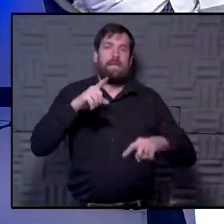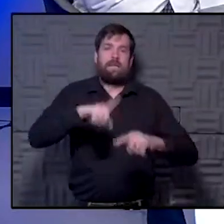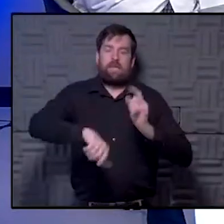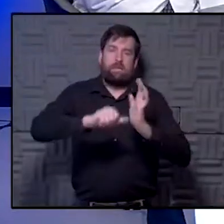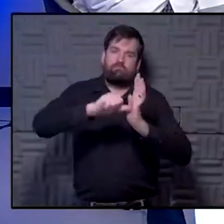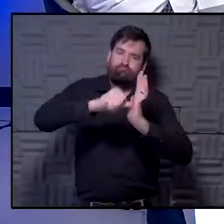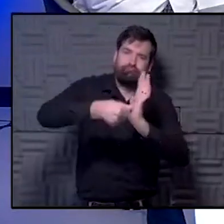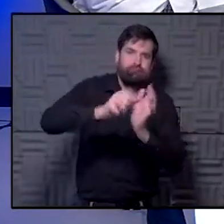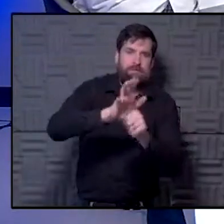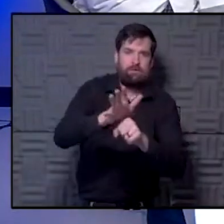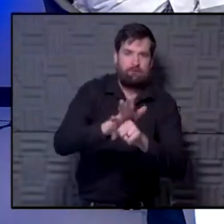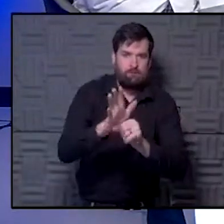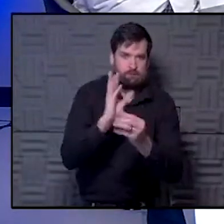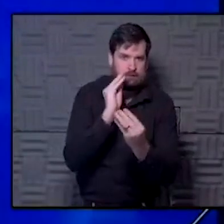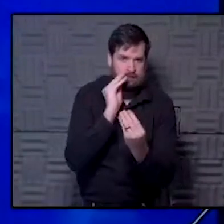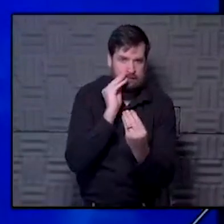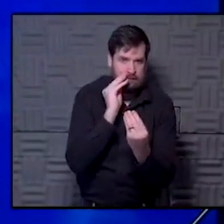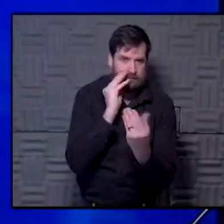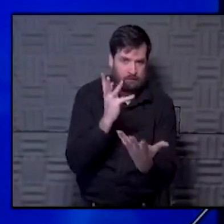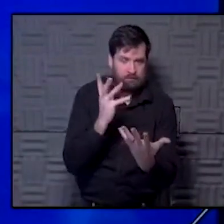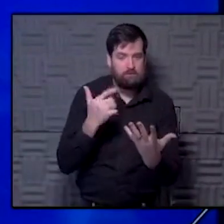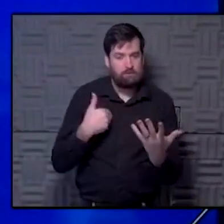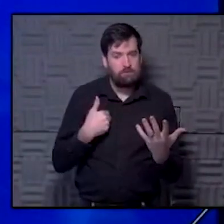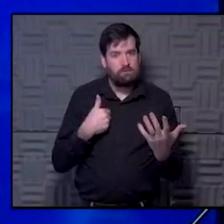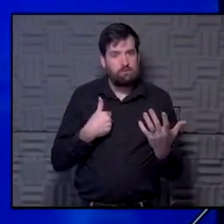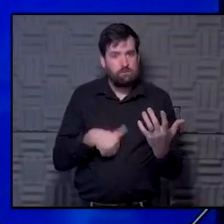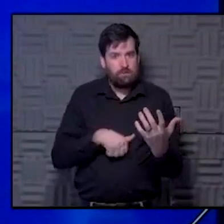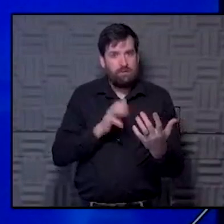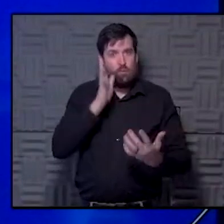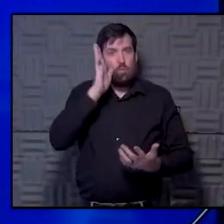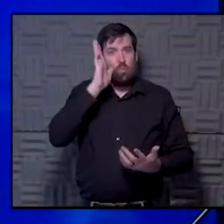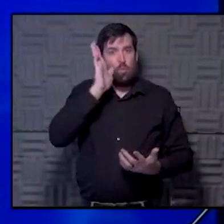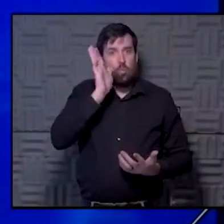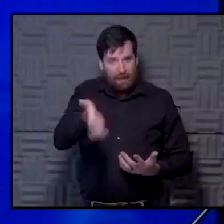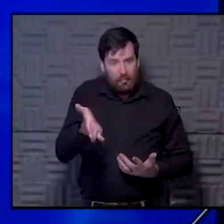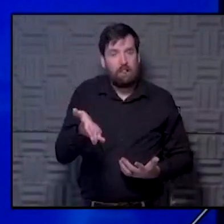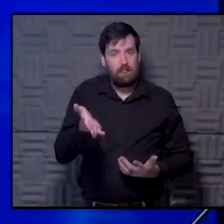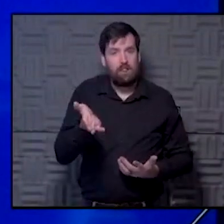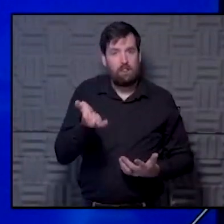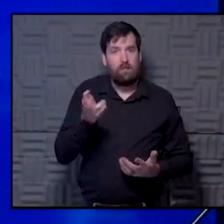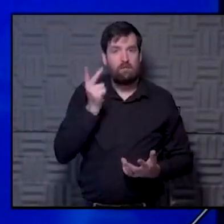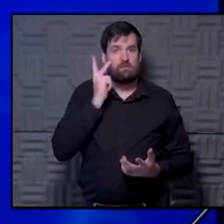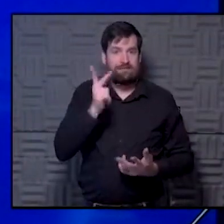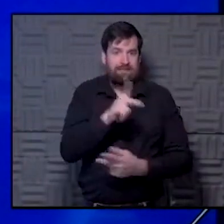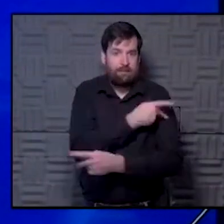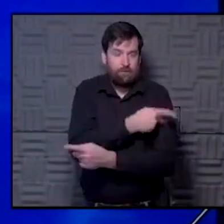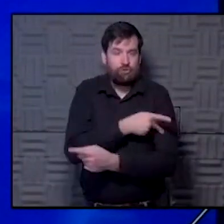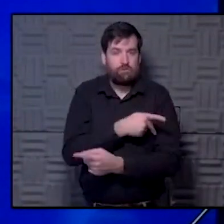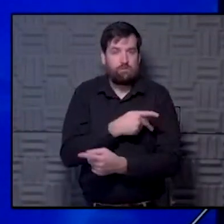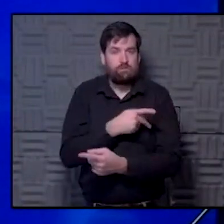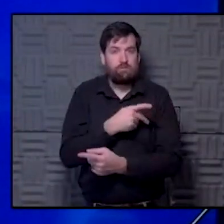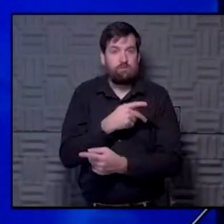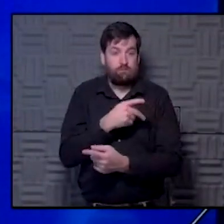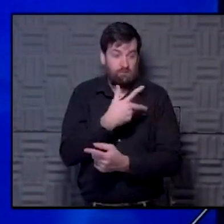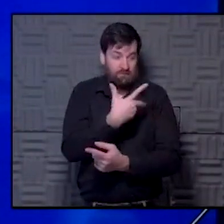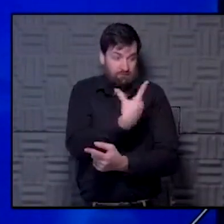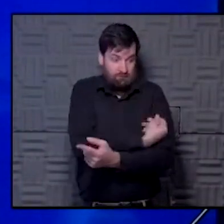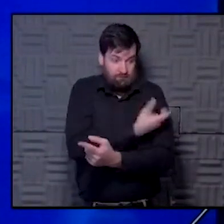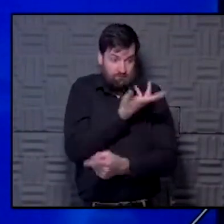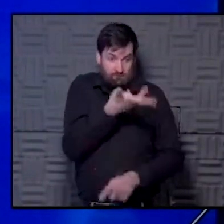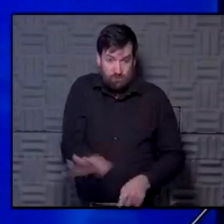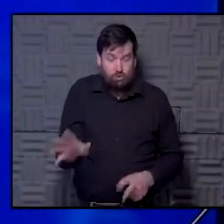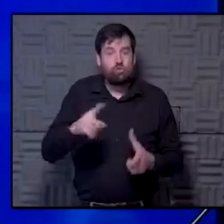reinforce enough that we will see patients who die after they receive a